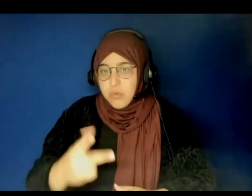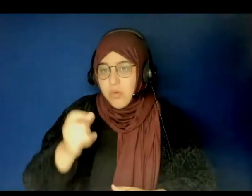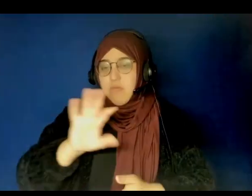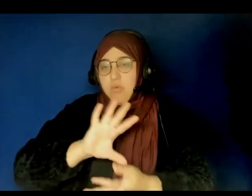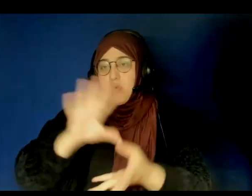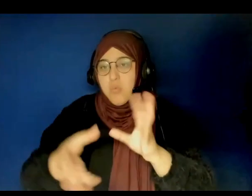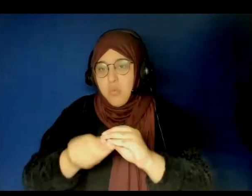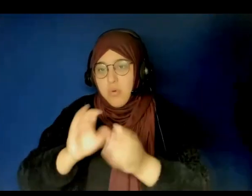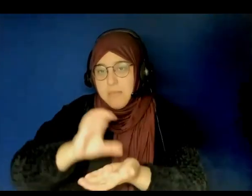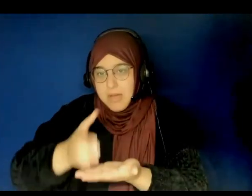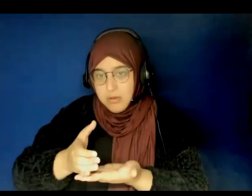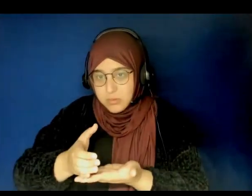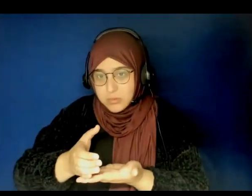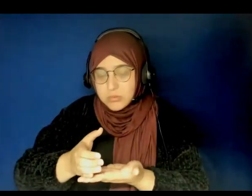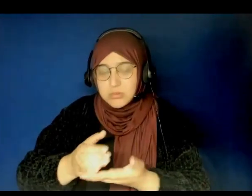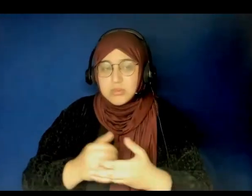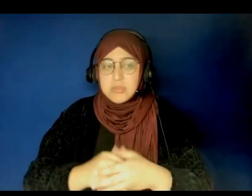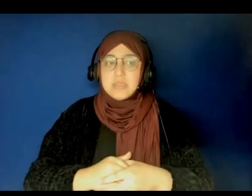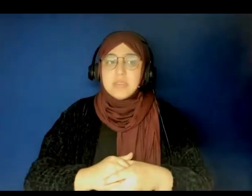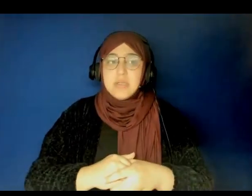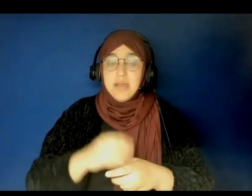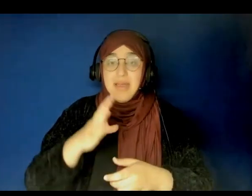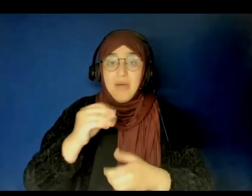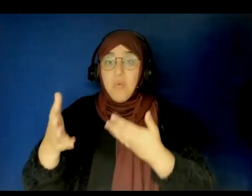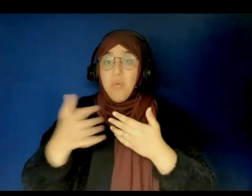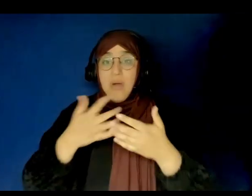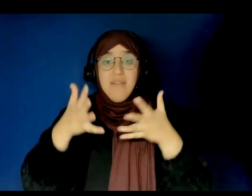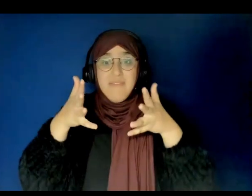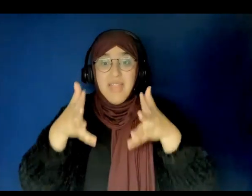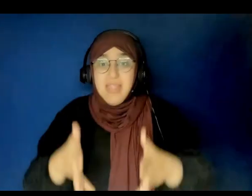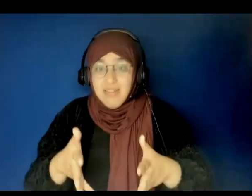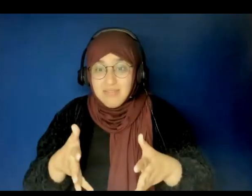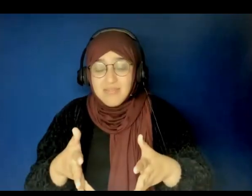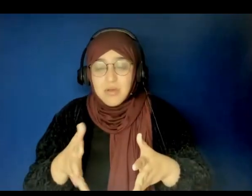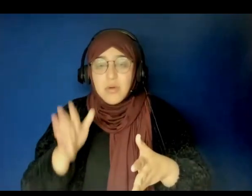of that is given to your